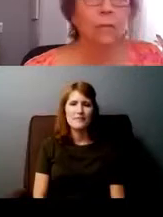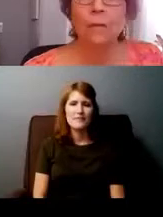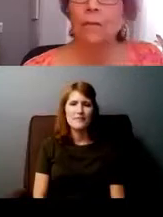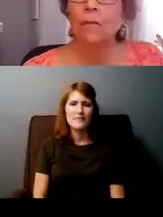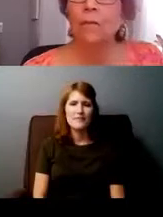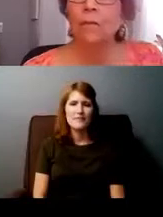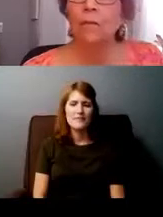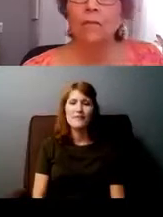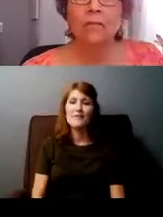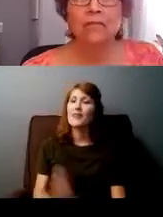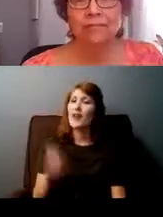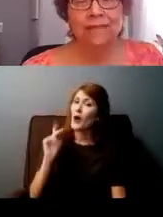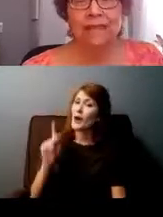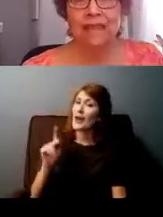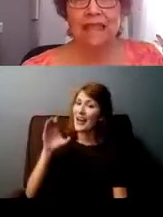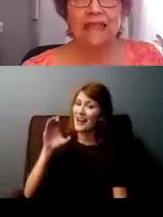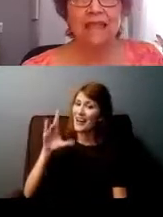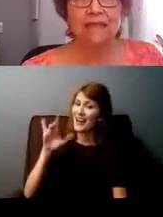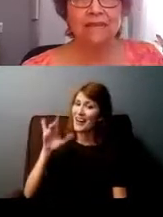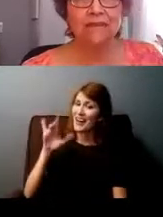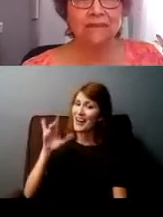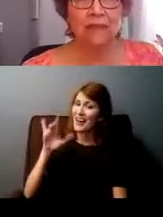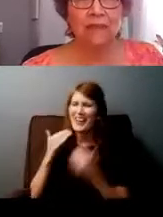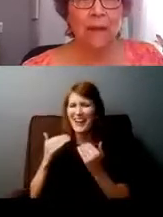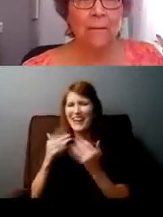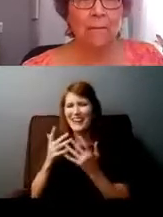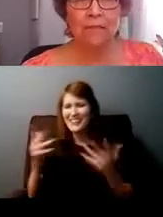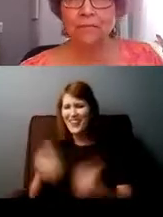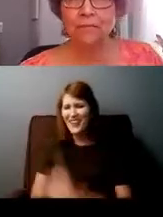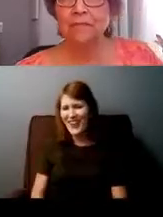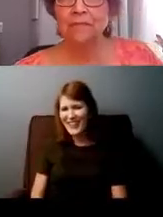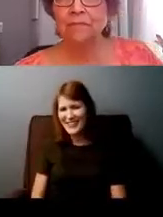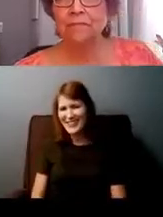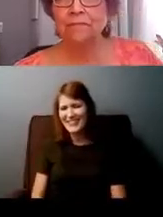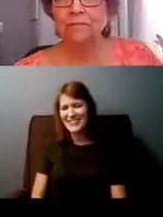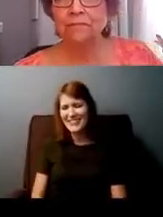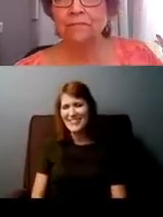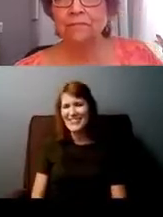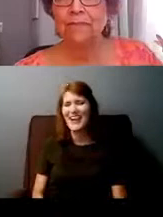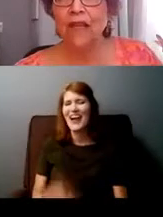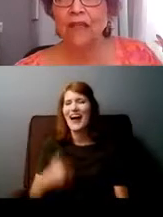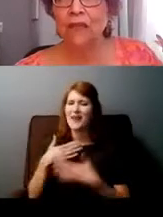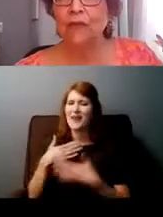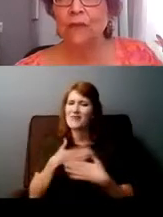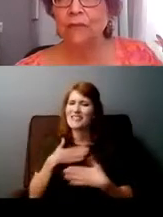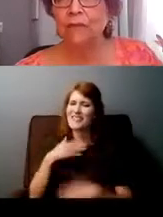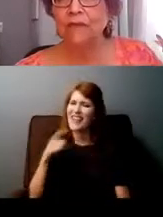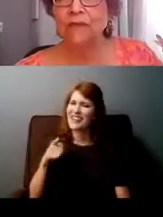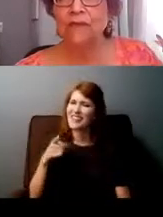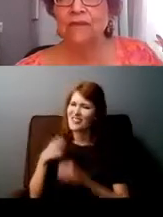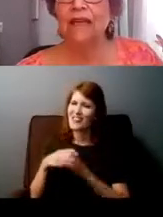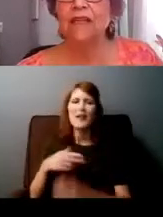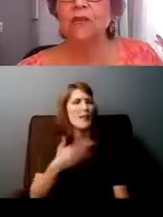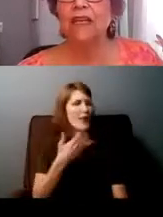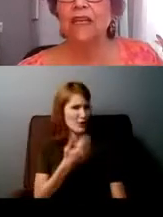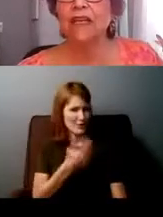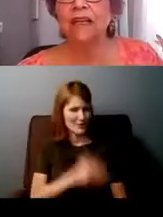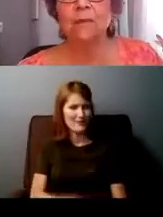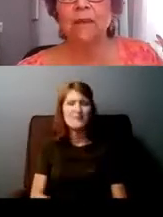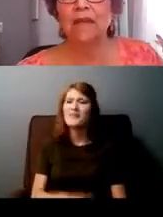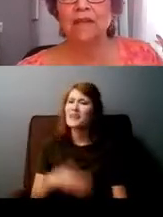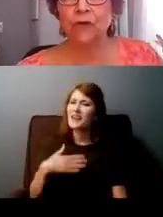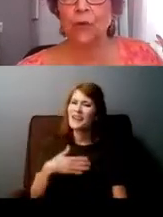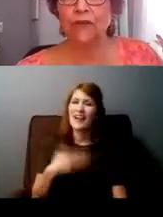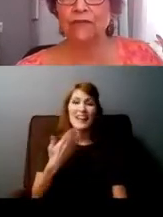Okay, well, Crystal, thank you so much. I appreciate you joining us today. And thank you, Jenny